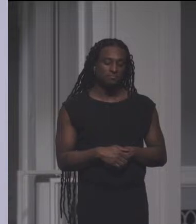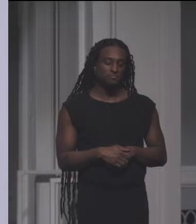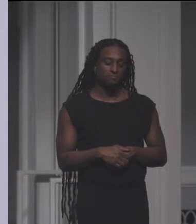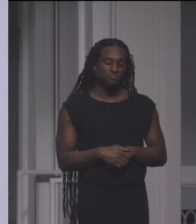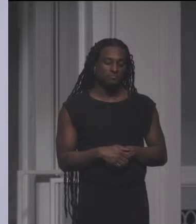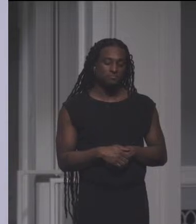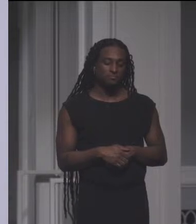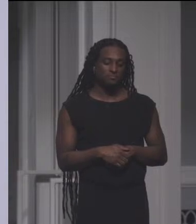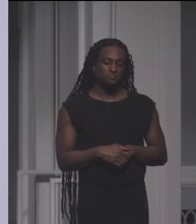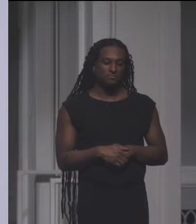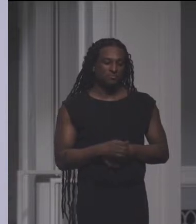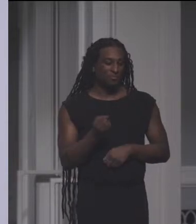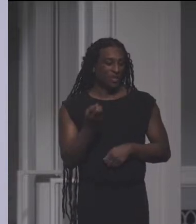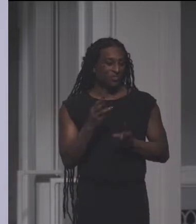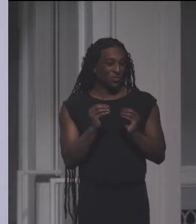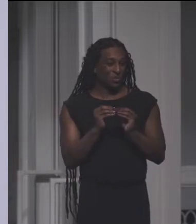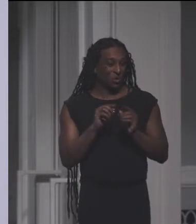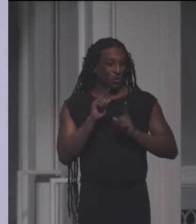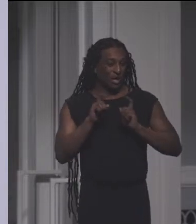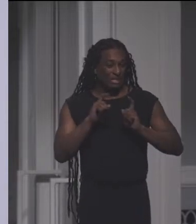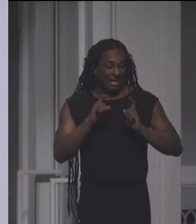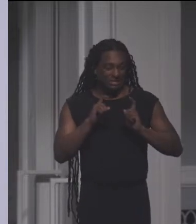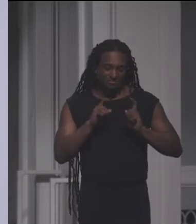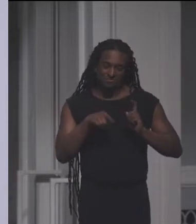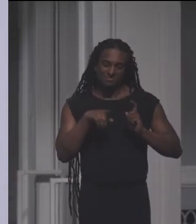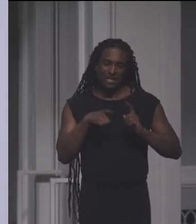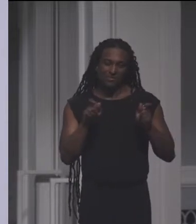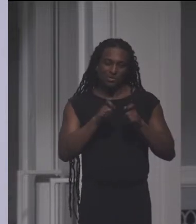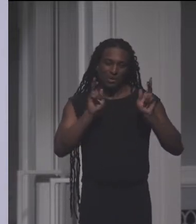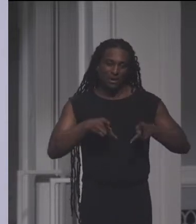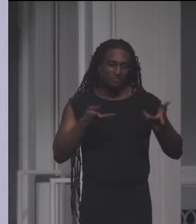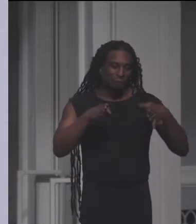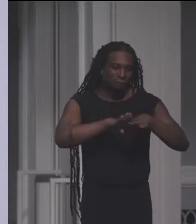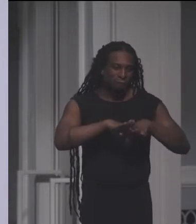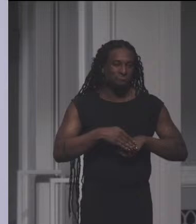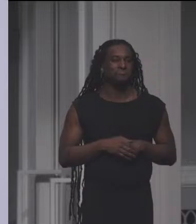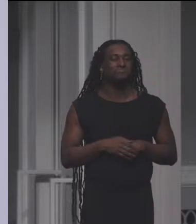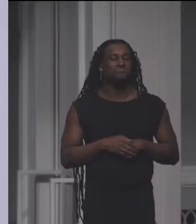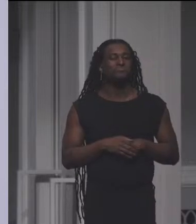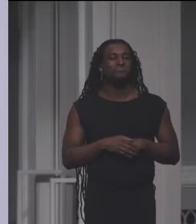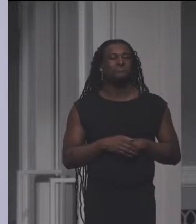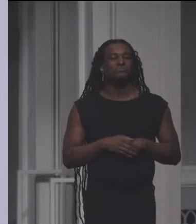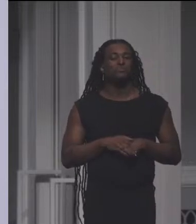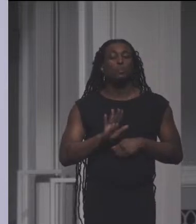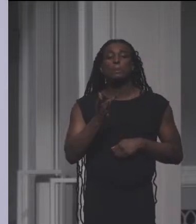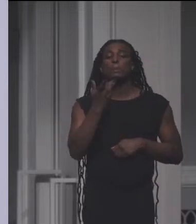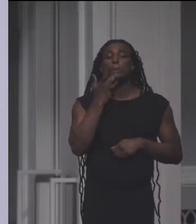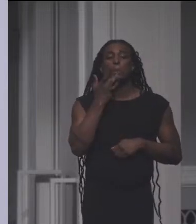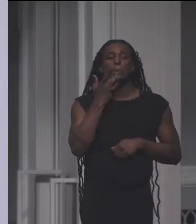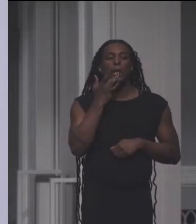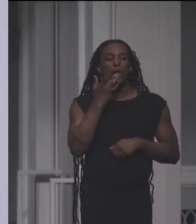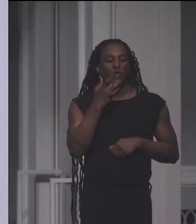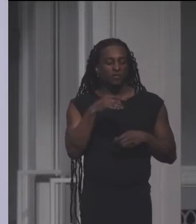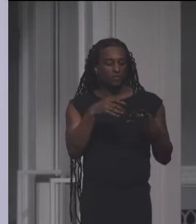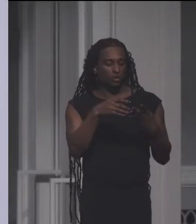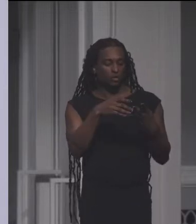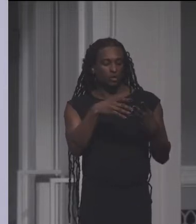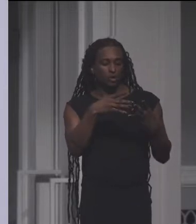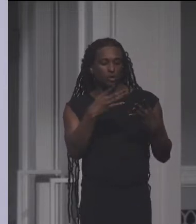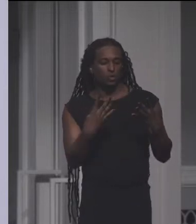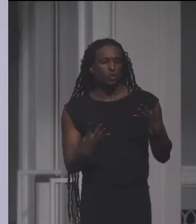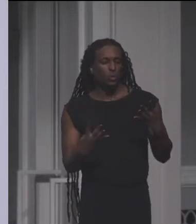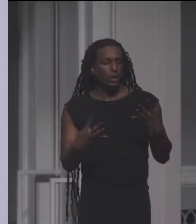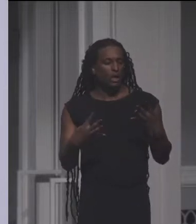Just a couple more questions, and then we're going to have to wrap up. So, what are your favorite works of queer medievalism?